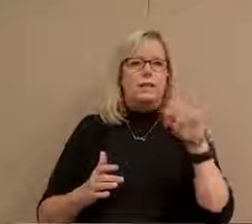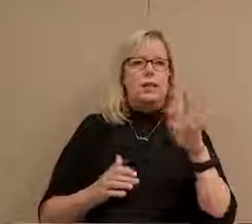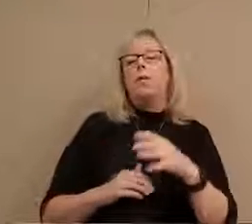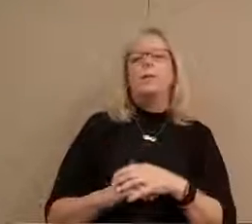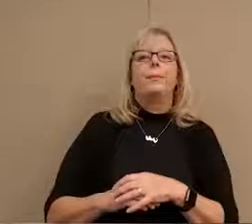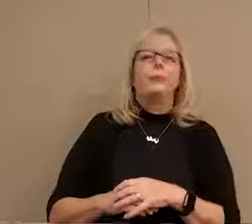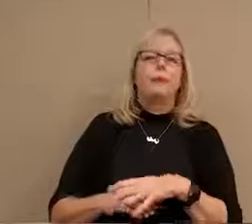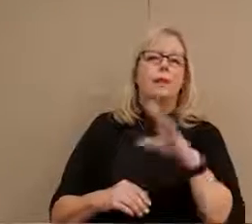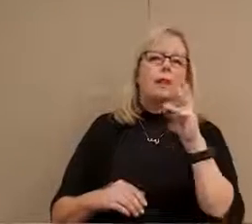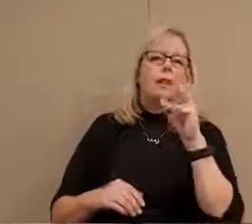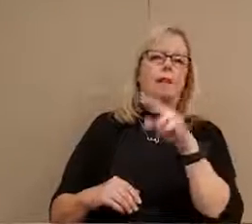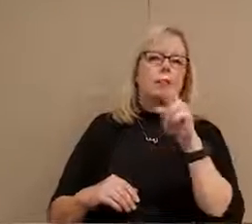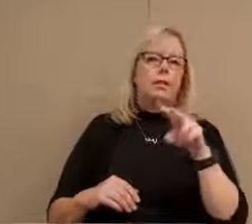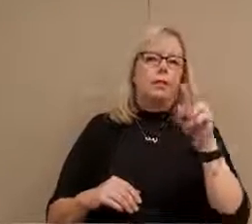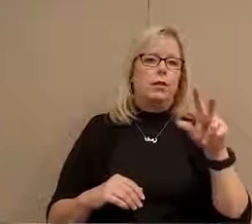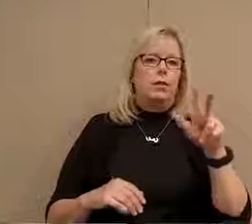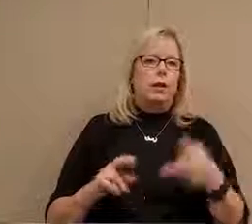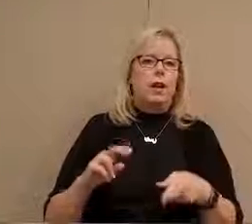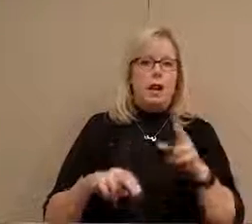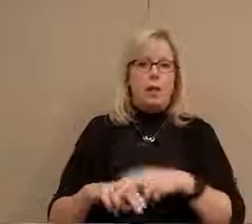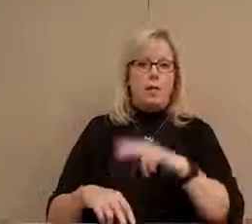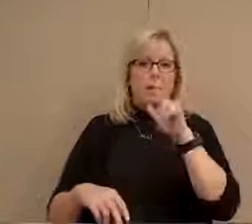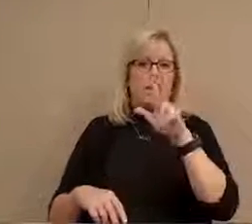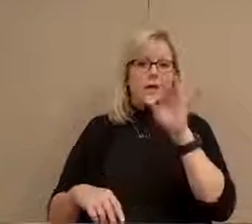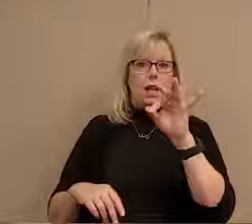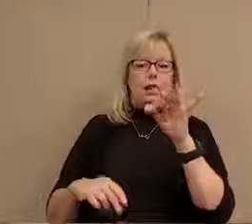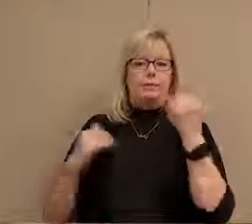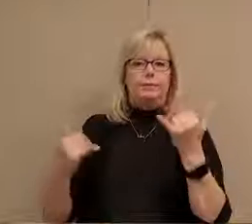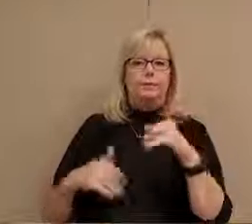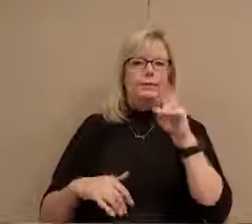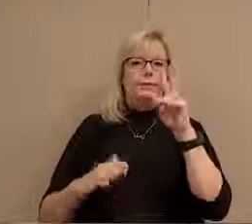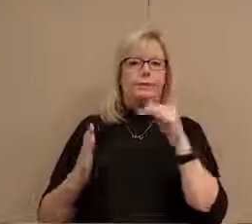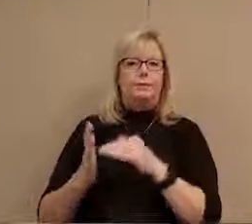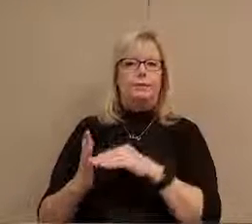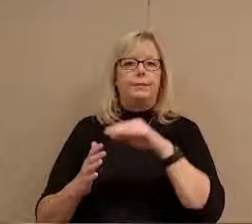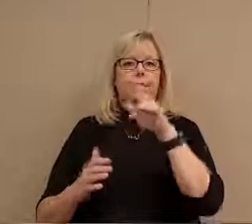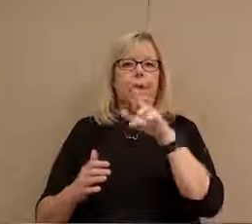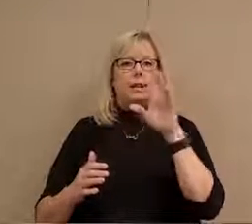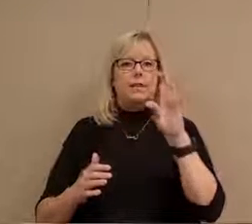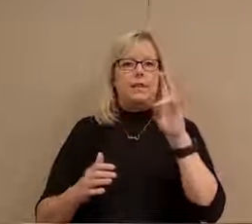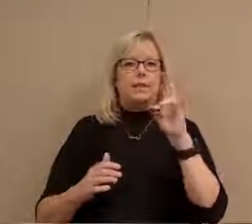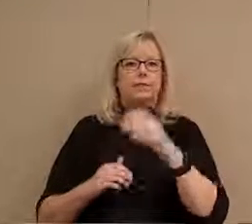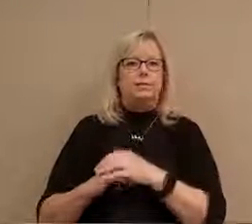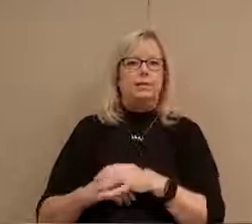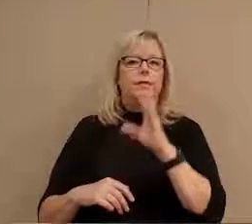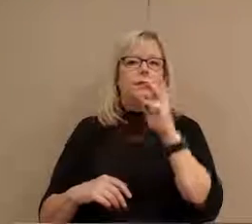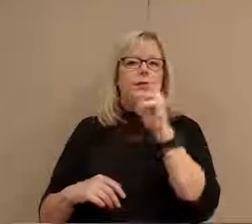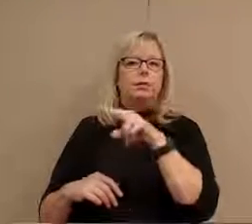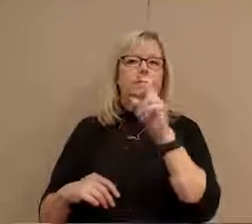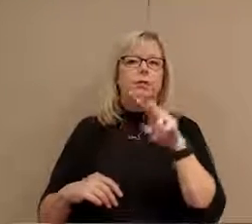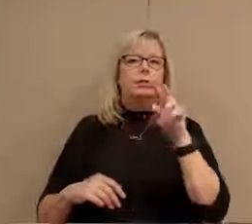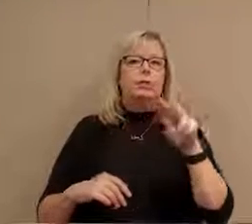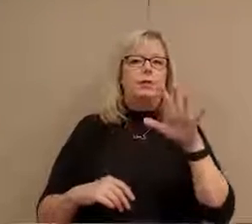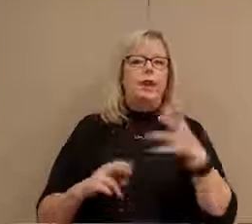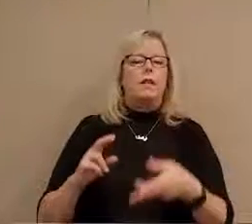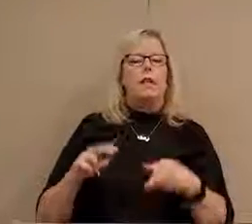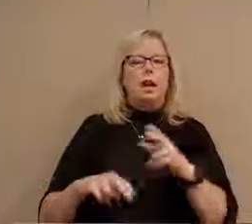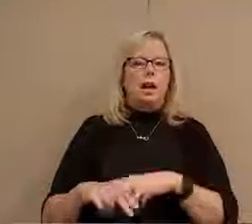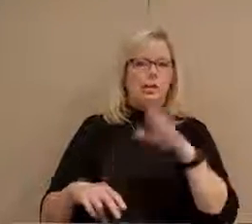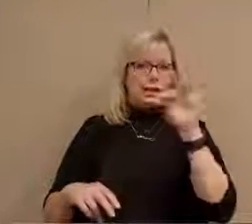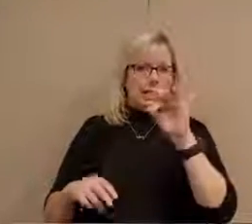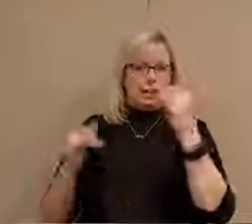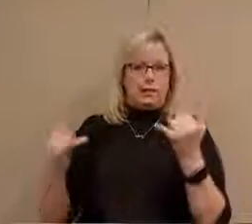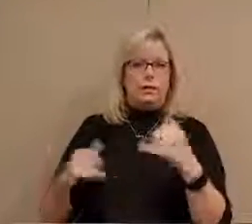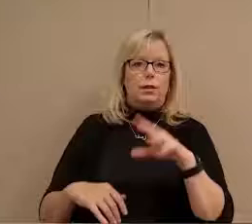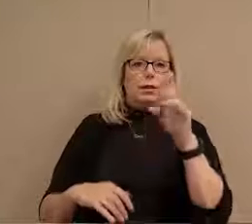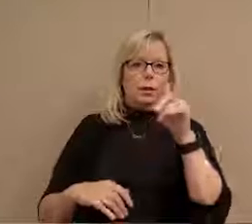3,154. 62223, up 39 to 2,037. 62225 up